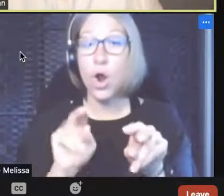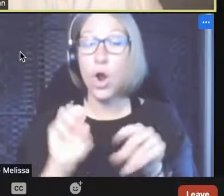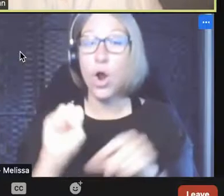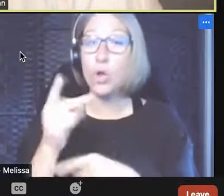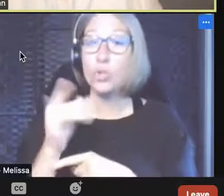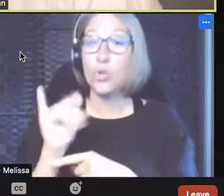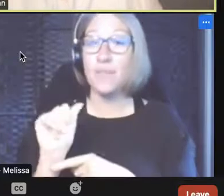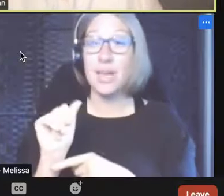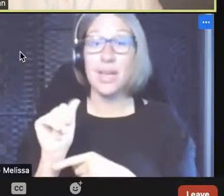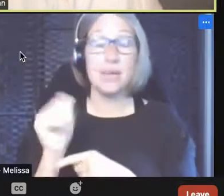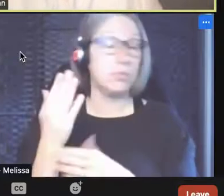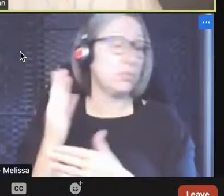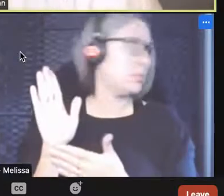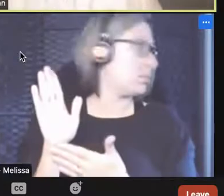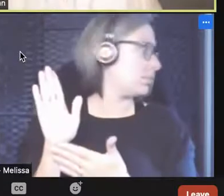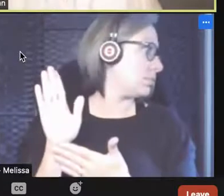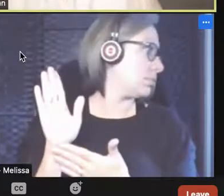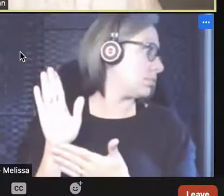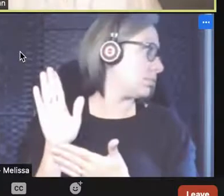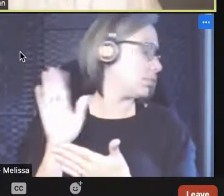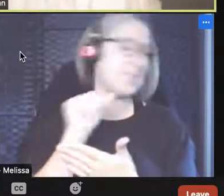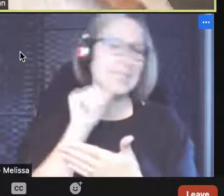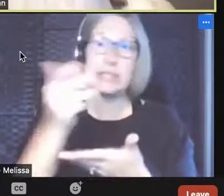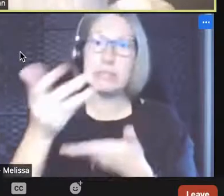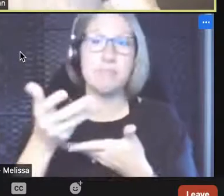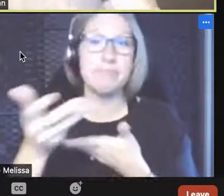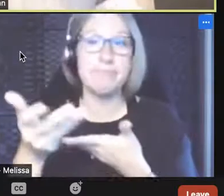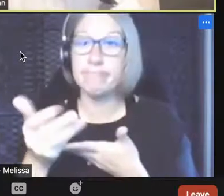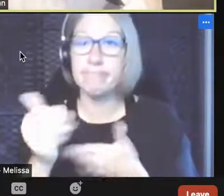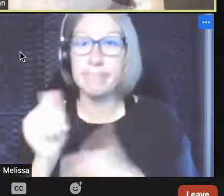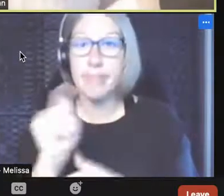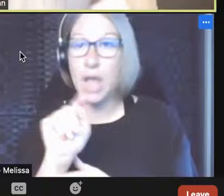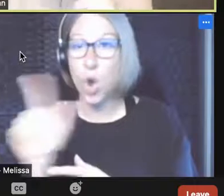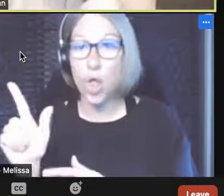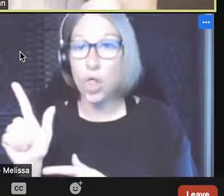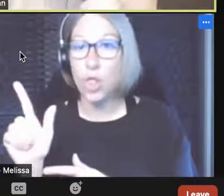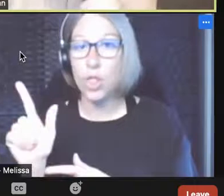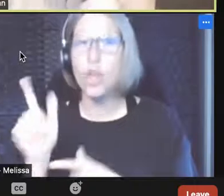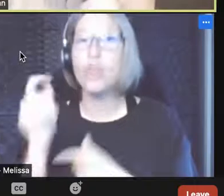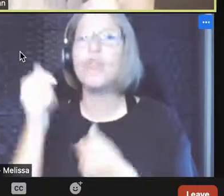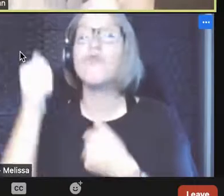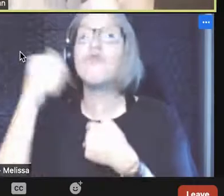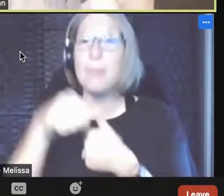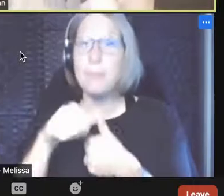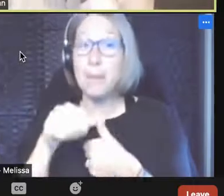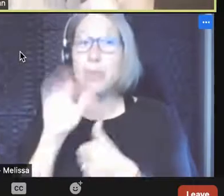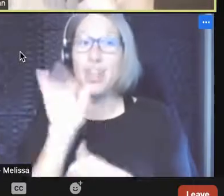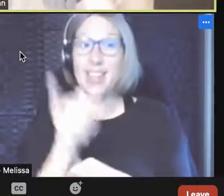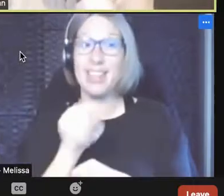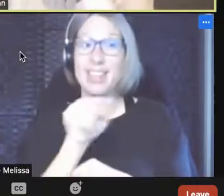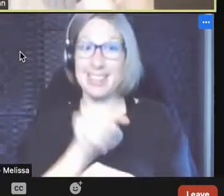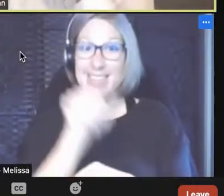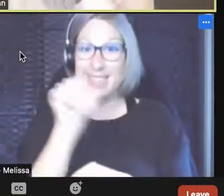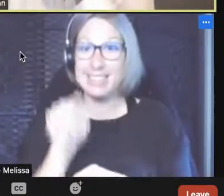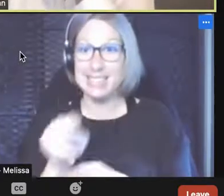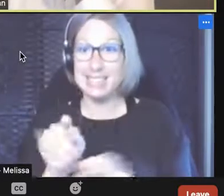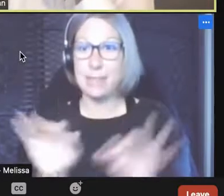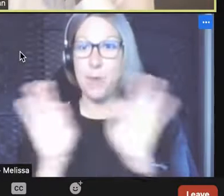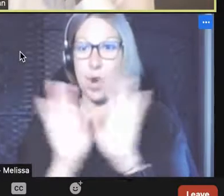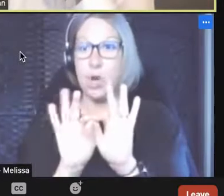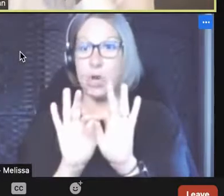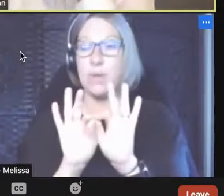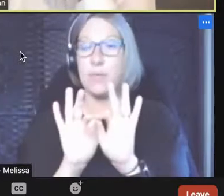with the instructor's questions about the text. Remember, this is where she is. Okay, these